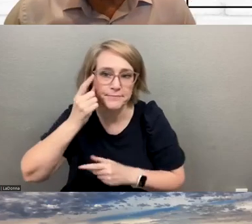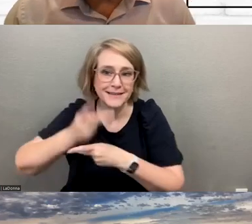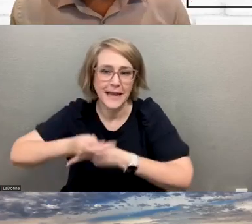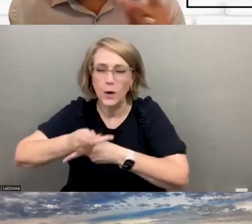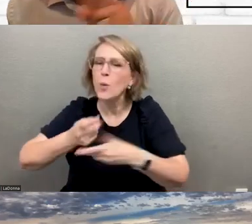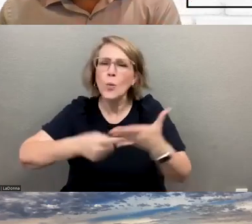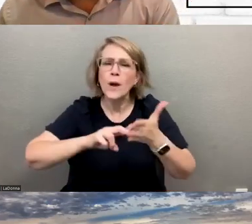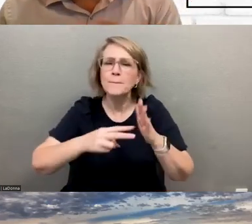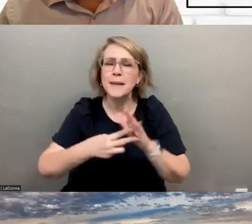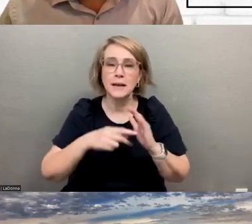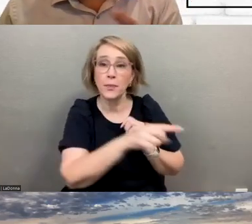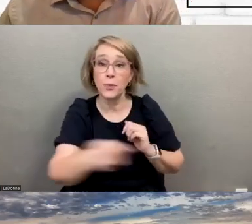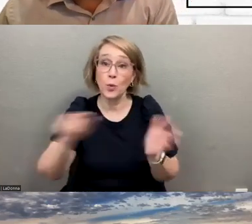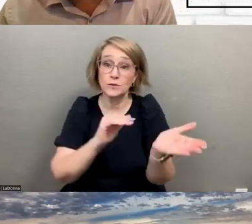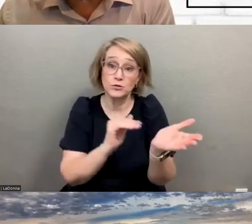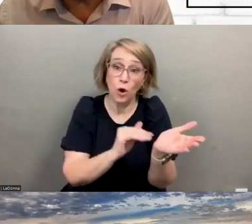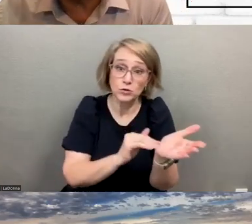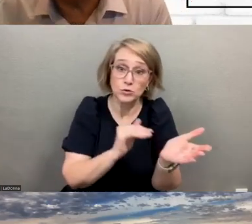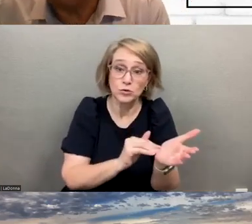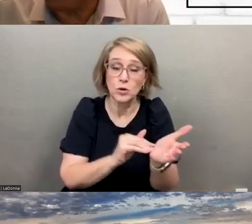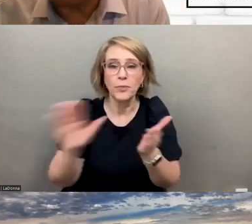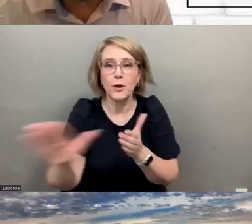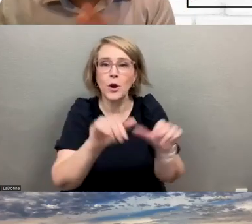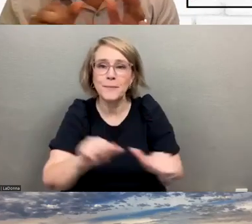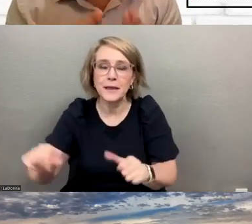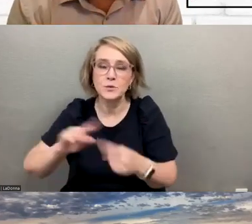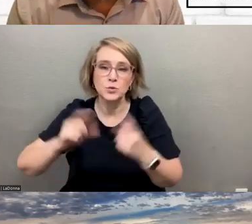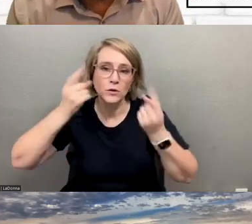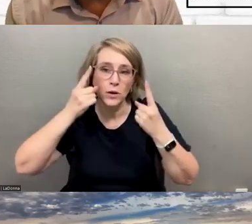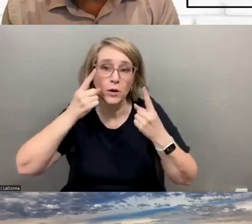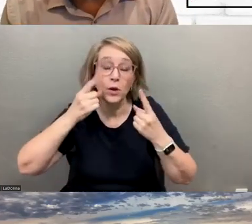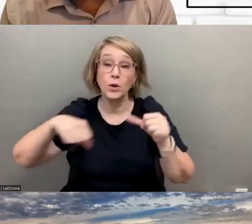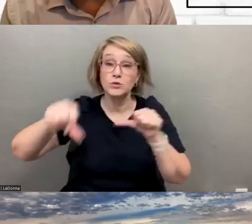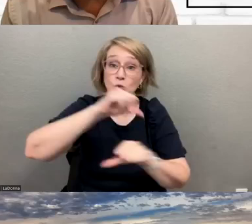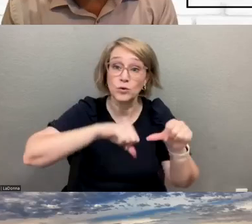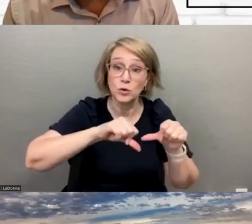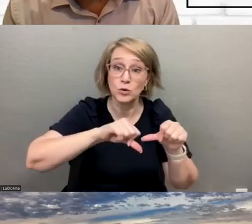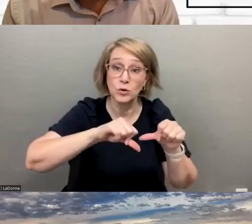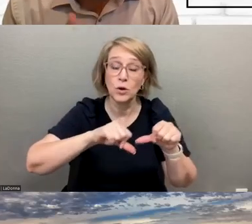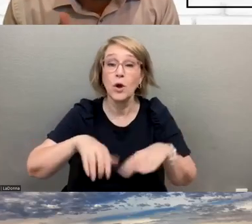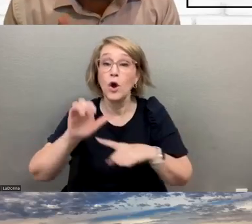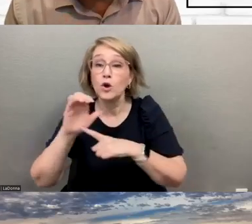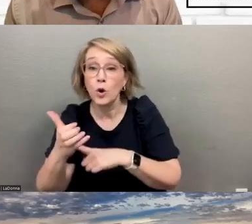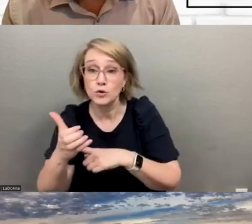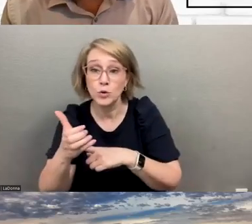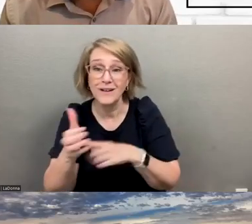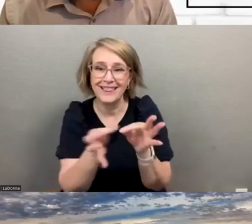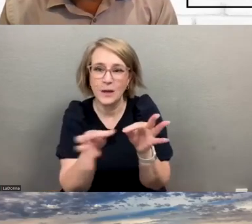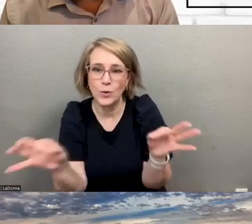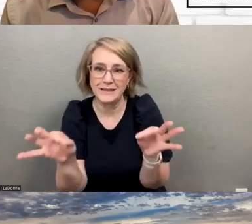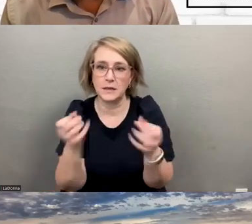provider's ability to meet the social, cultural, and linguistic needs of the patient. So great job. Wonderful job, Dave. We so thank